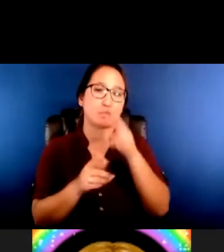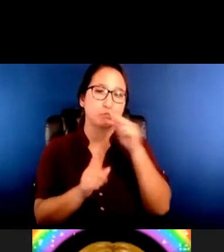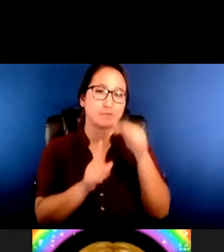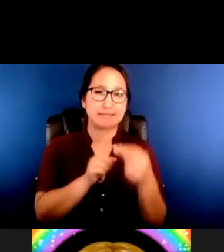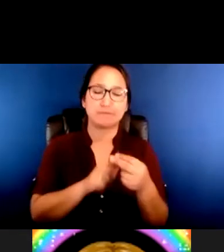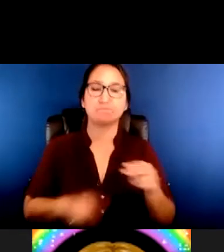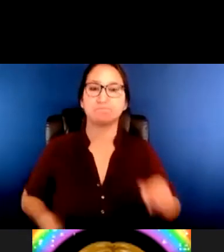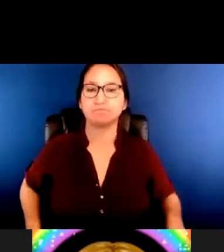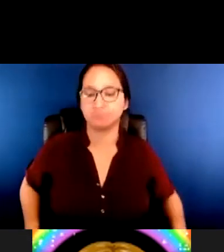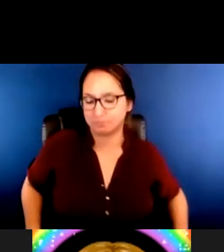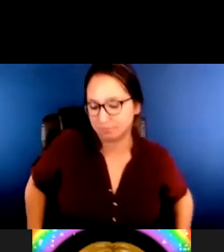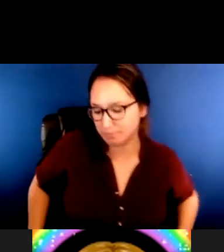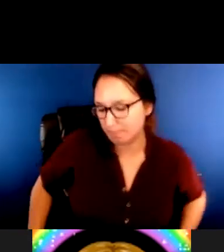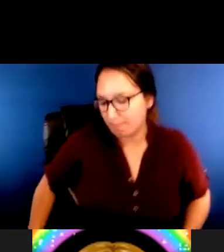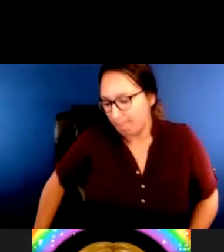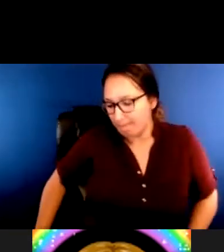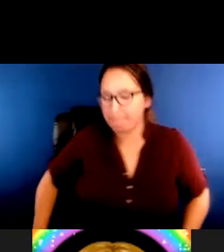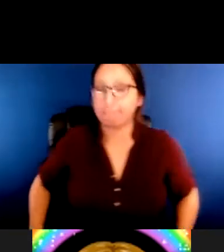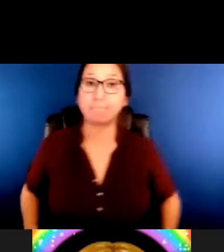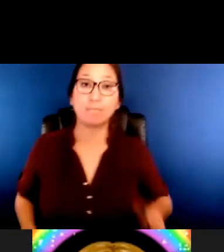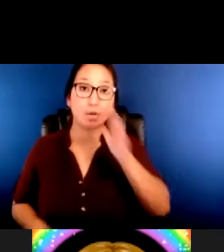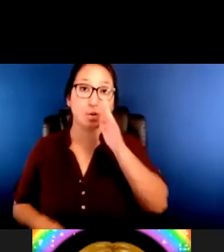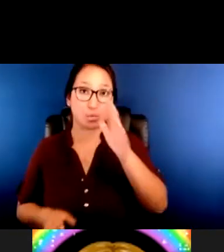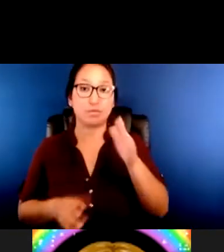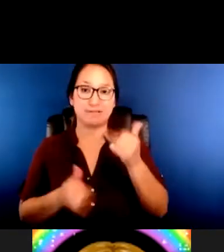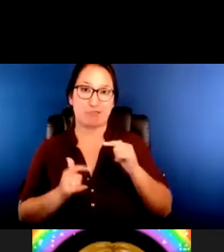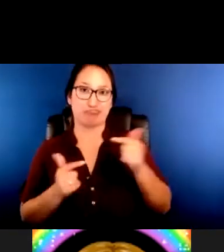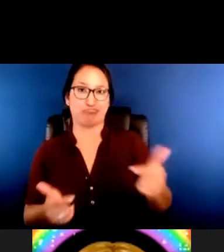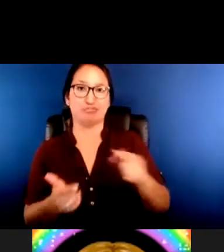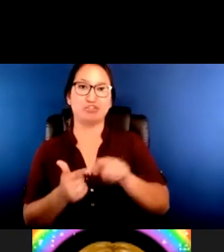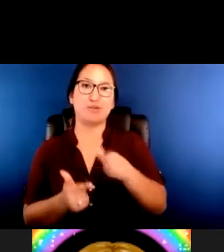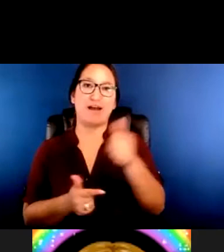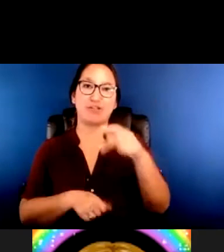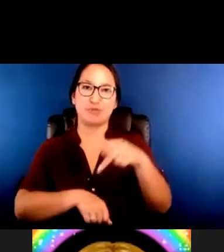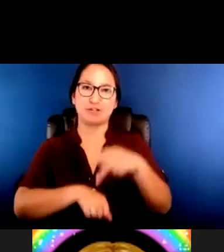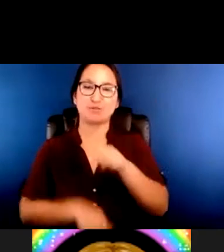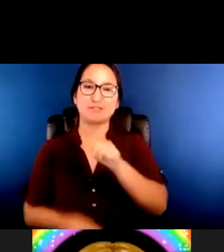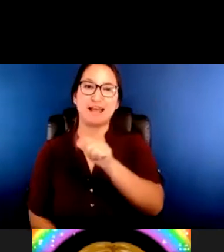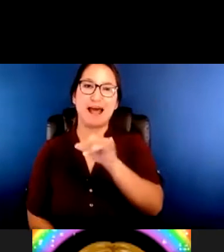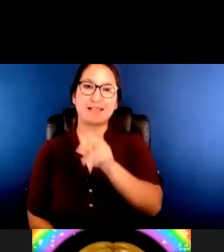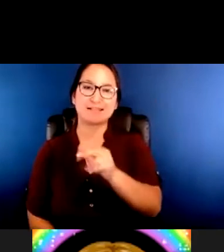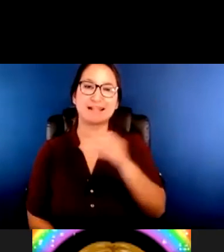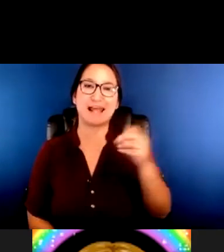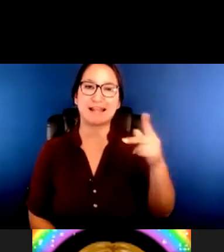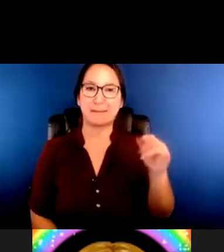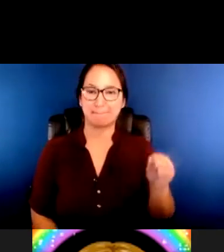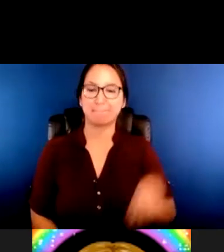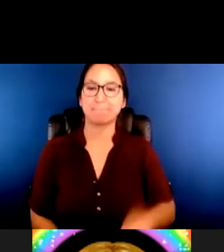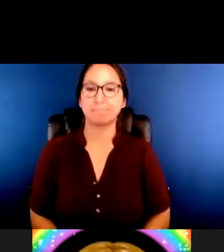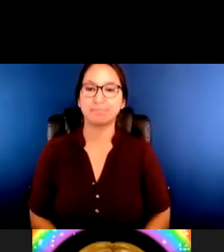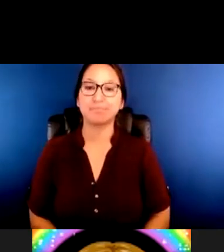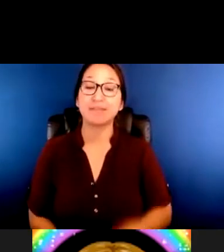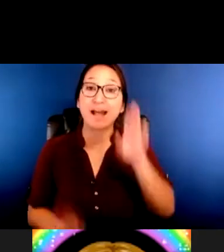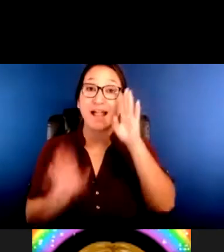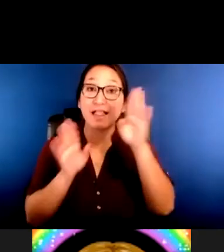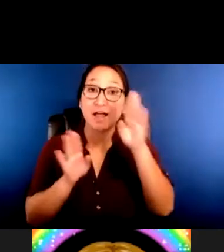to my other principals, Allison and Kim. Hi, everybody. So Ms. Payne and I are going to talk a